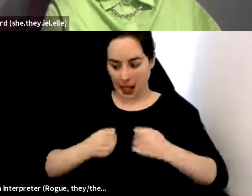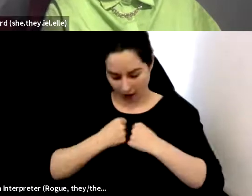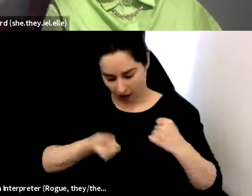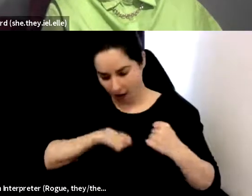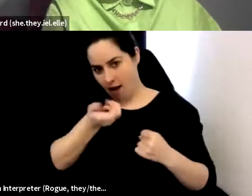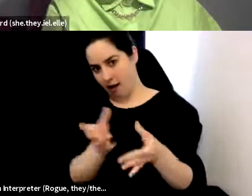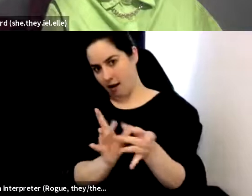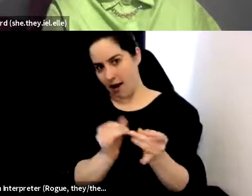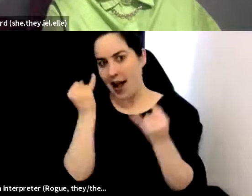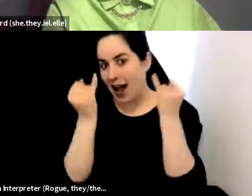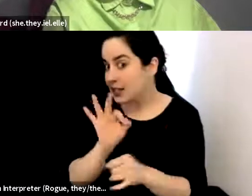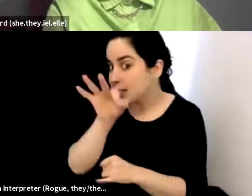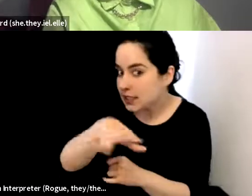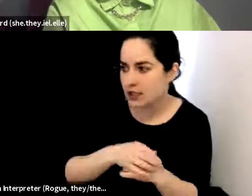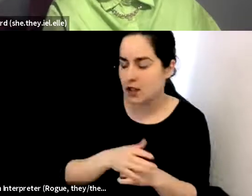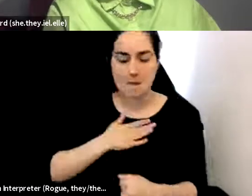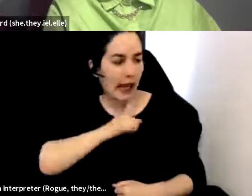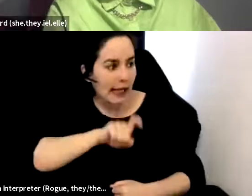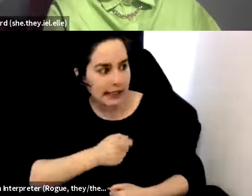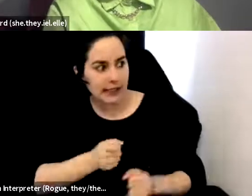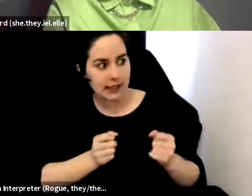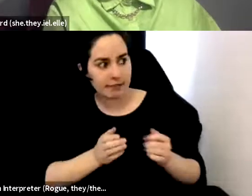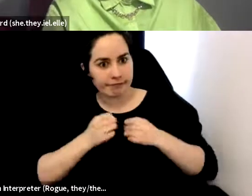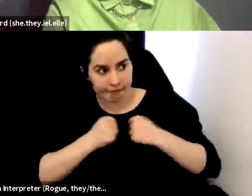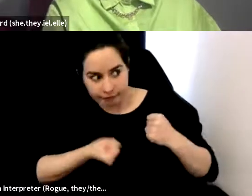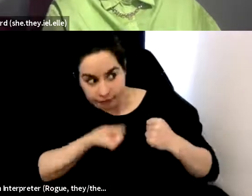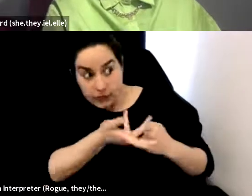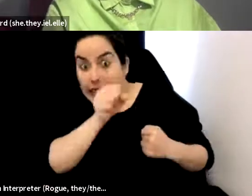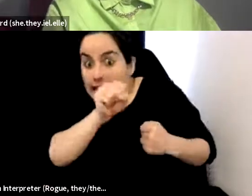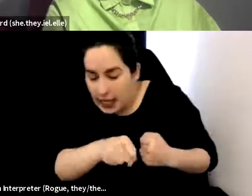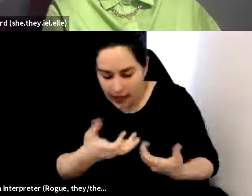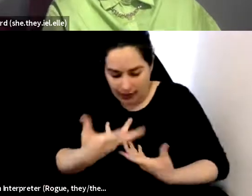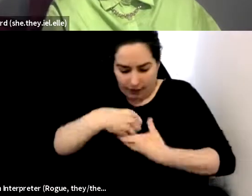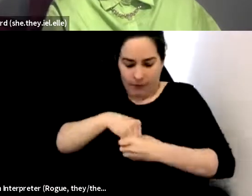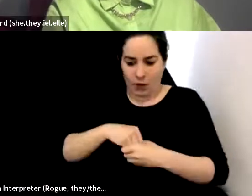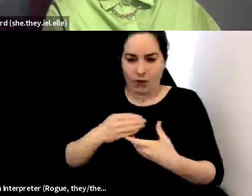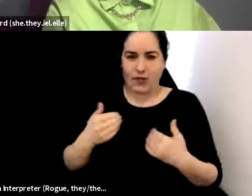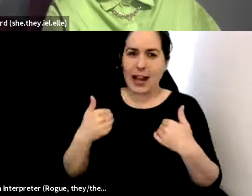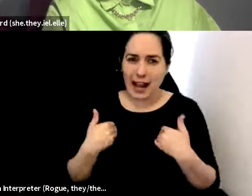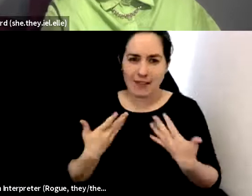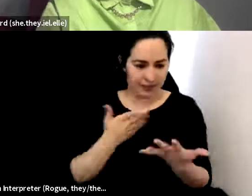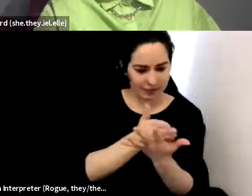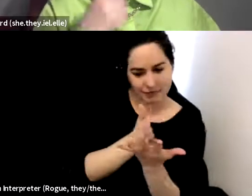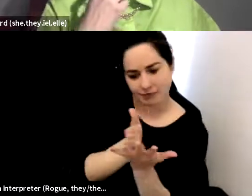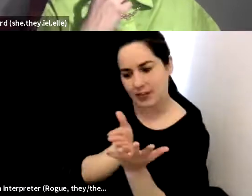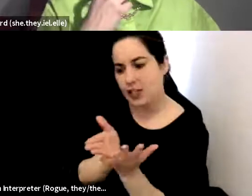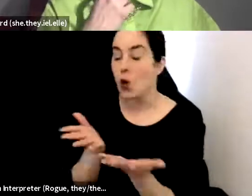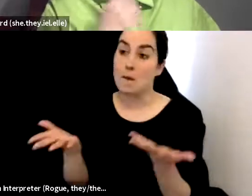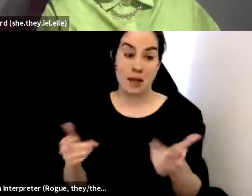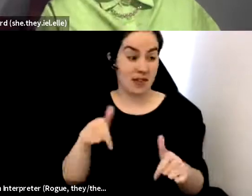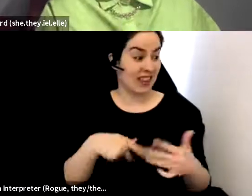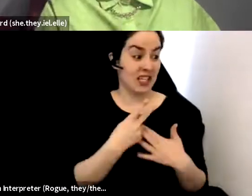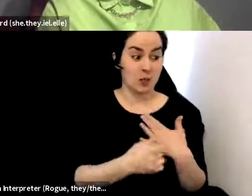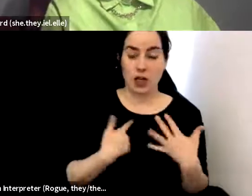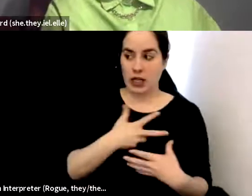ideas, feels like they can ask for what they need, feels like they can redirect the project if it's going in a direction that maybe they're in conflict